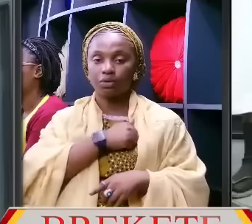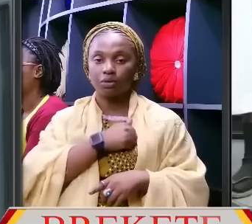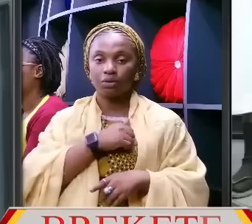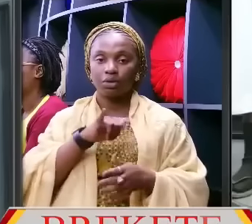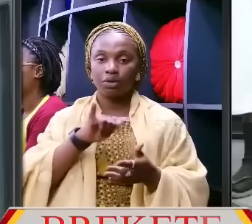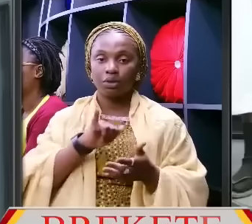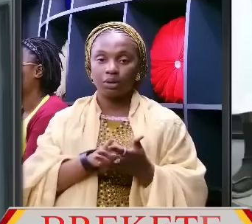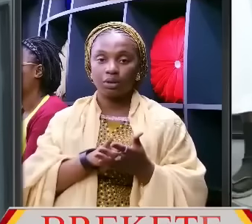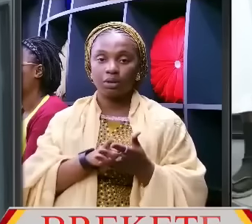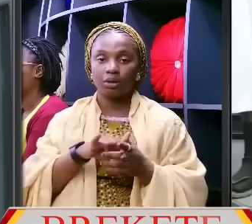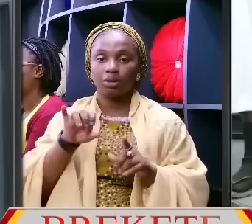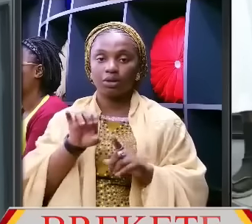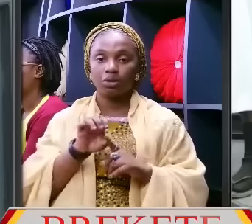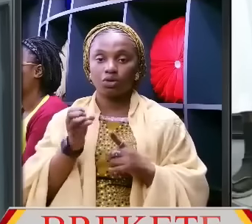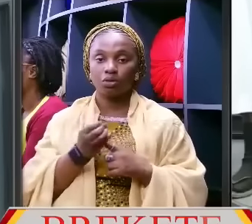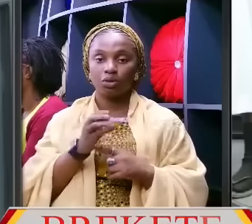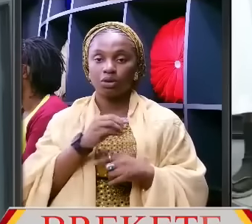Declare and affirm.